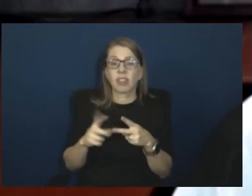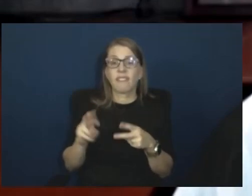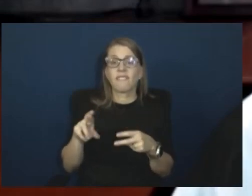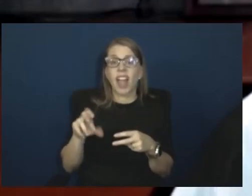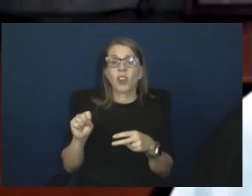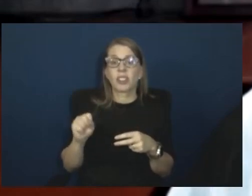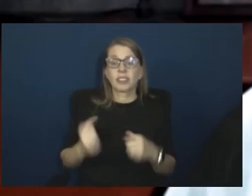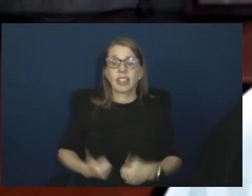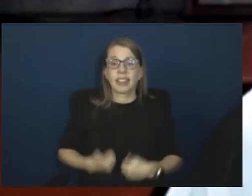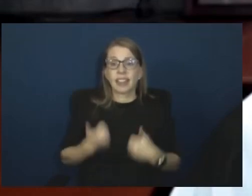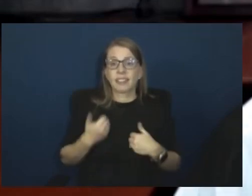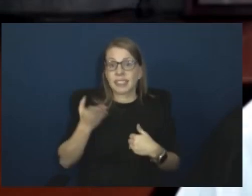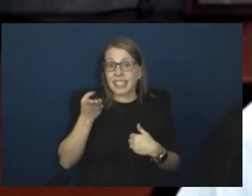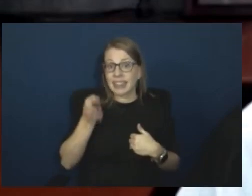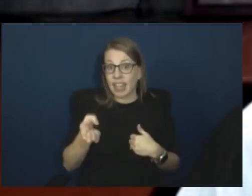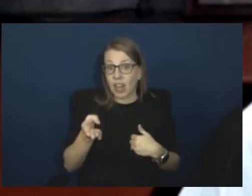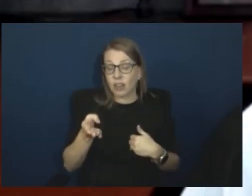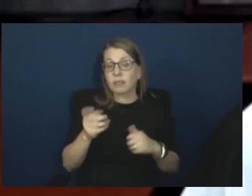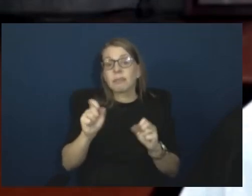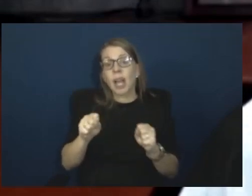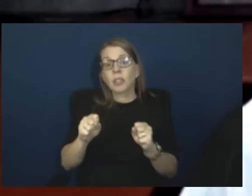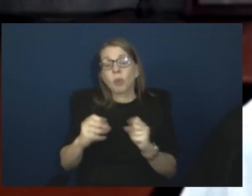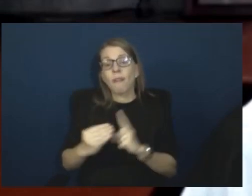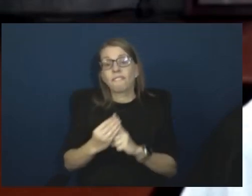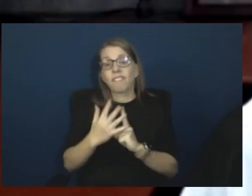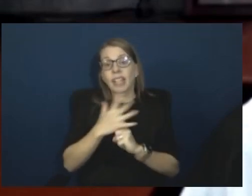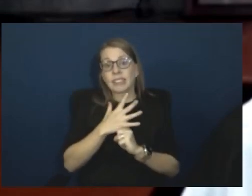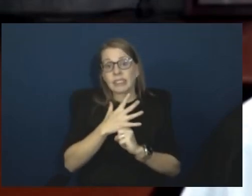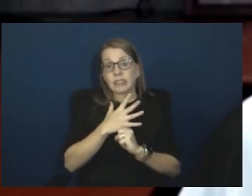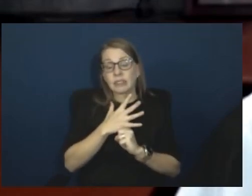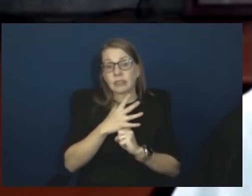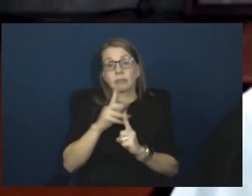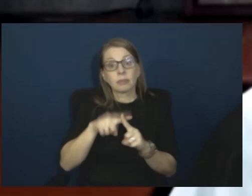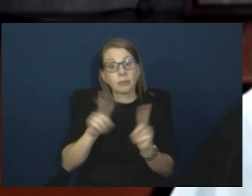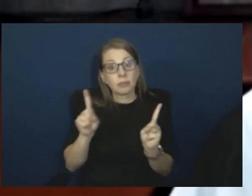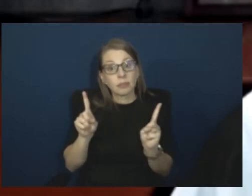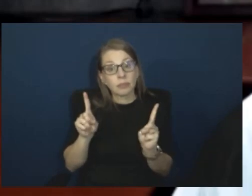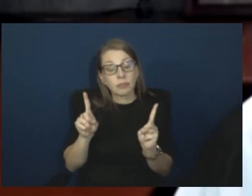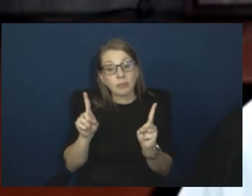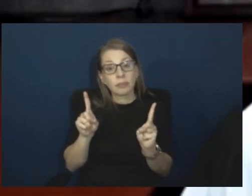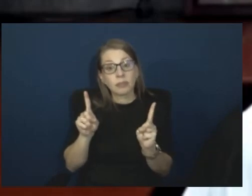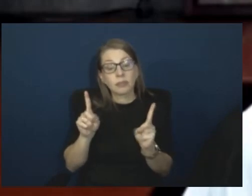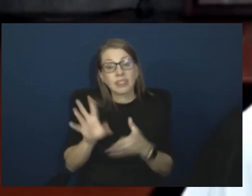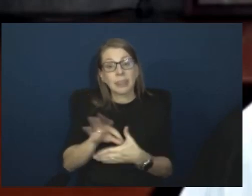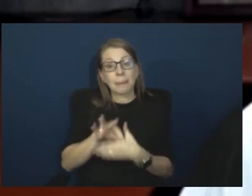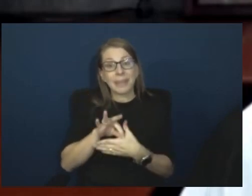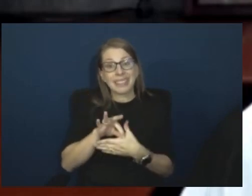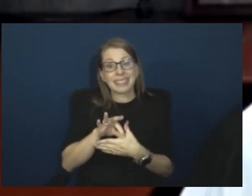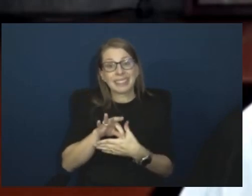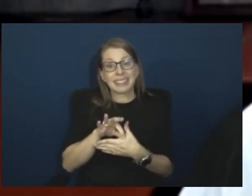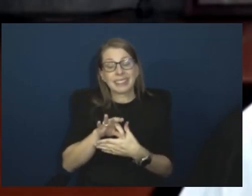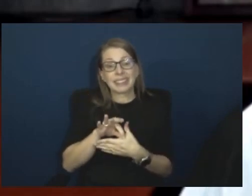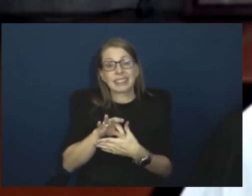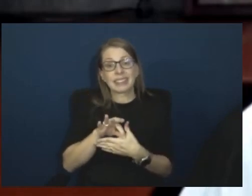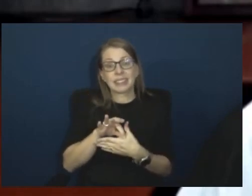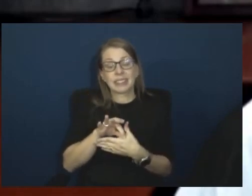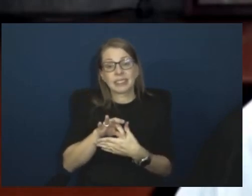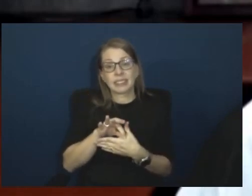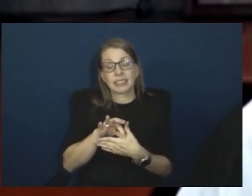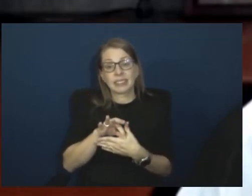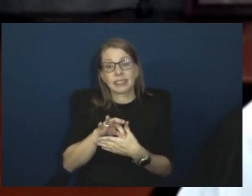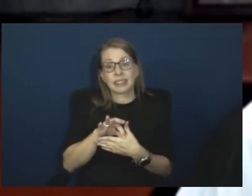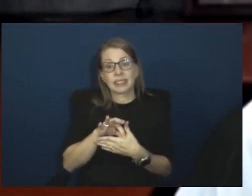there is a chance that you get infected. However, the meat, the